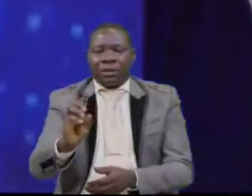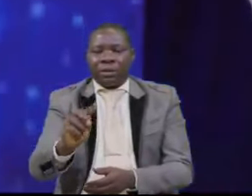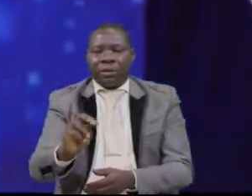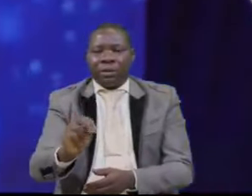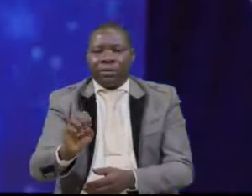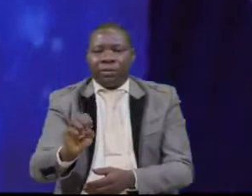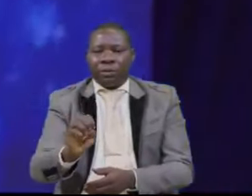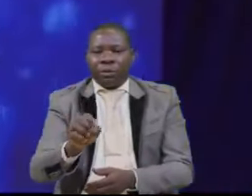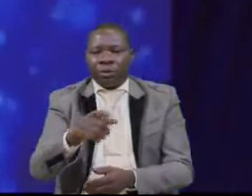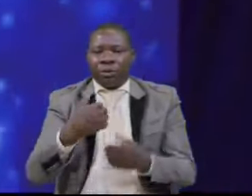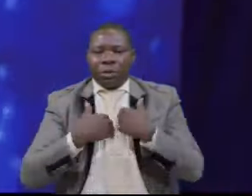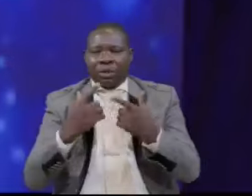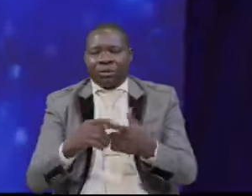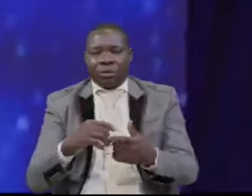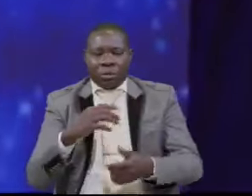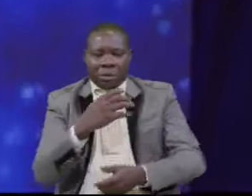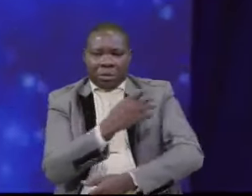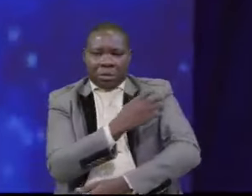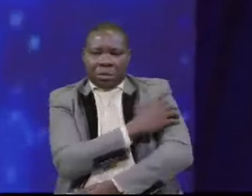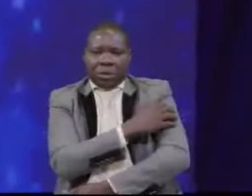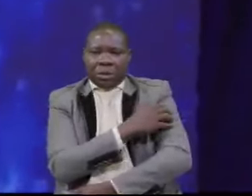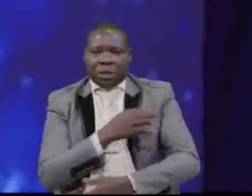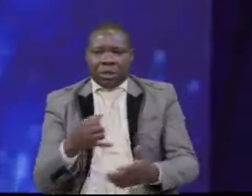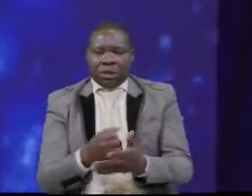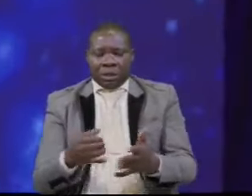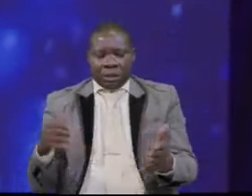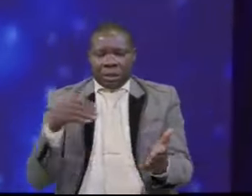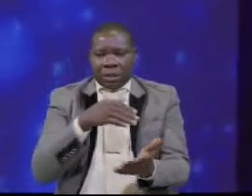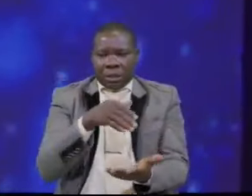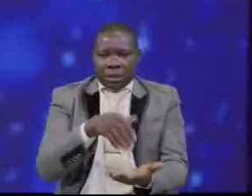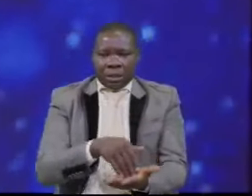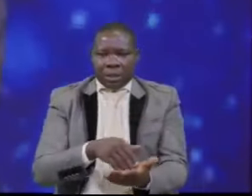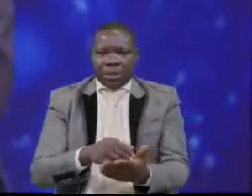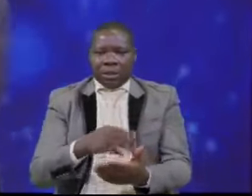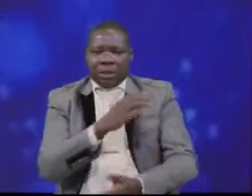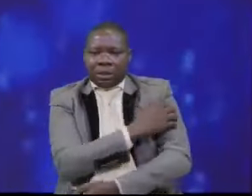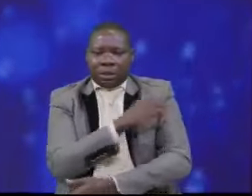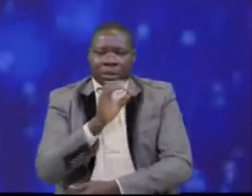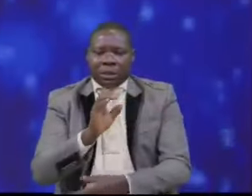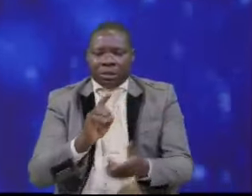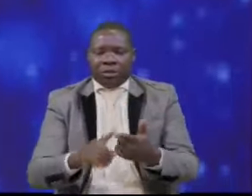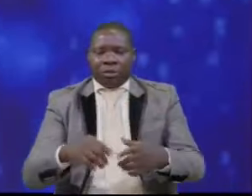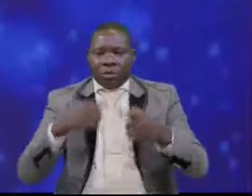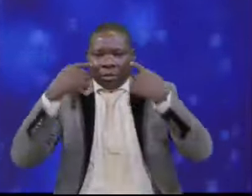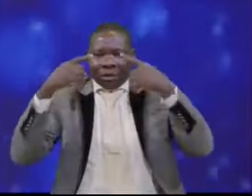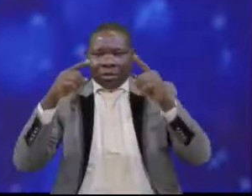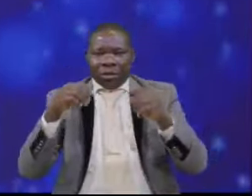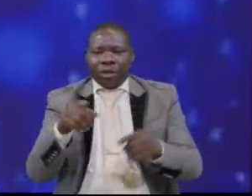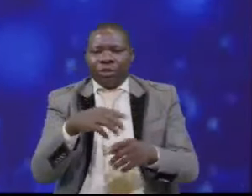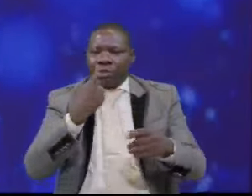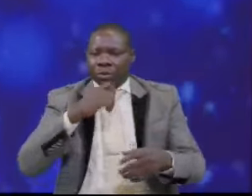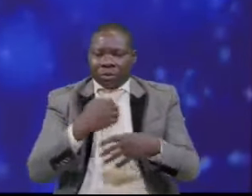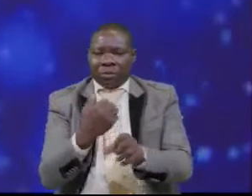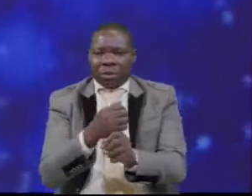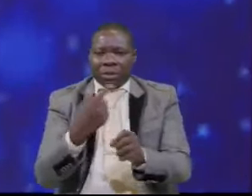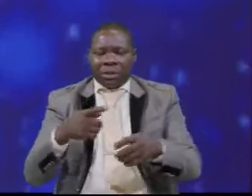it again. Recharged to excel. And so you have to make the effort, and you have to